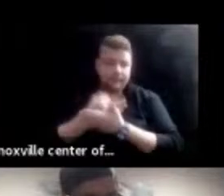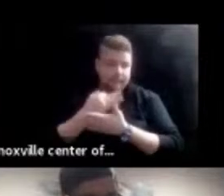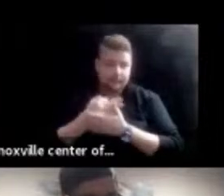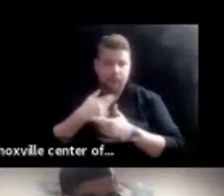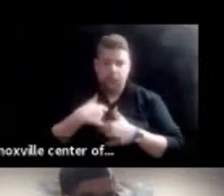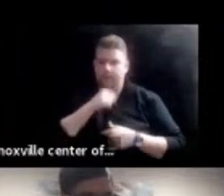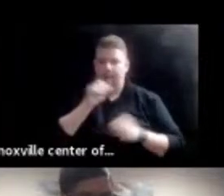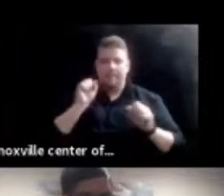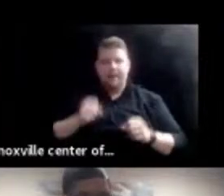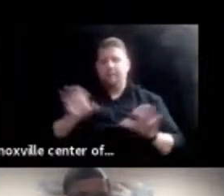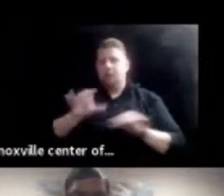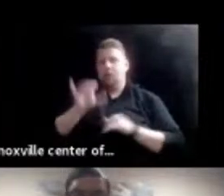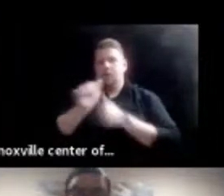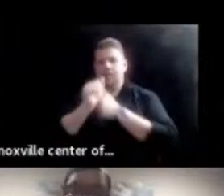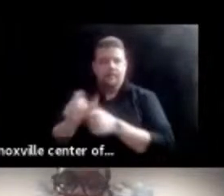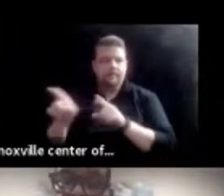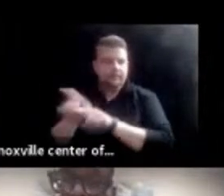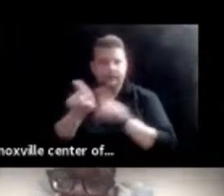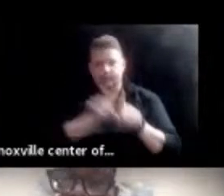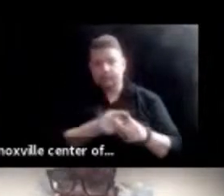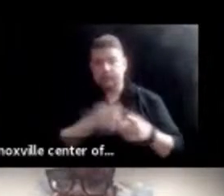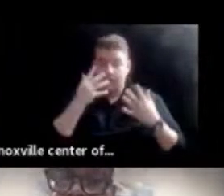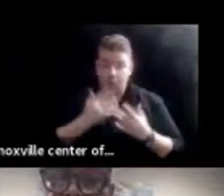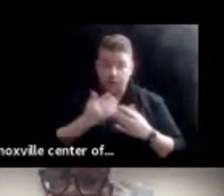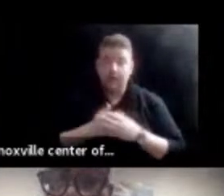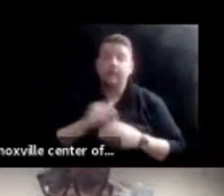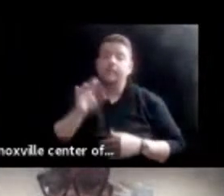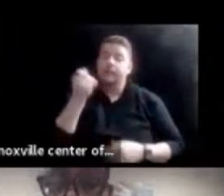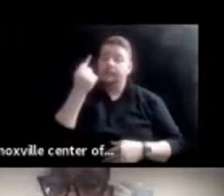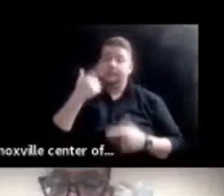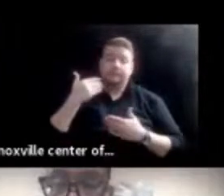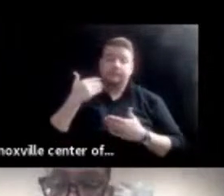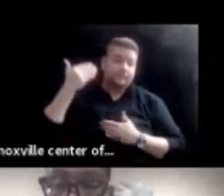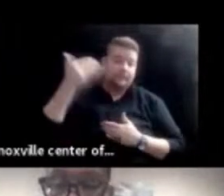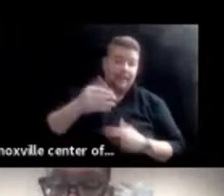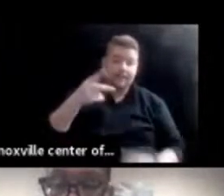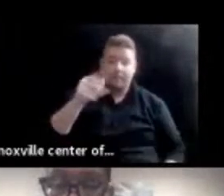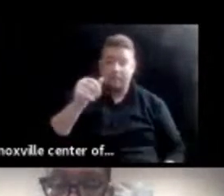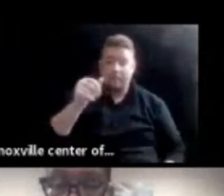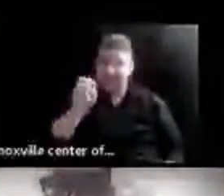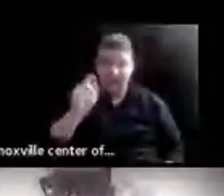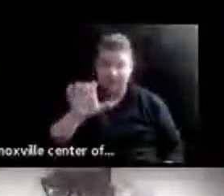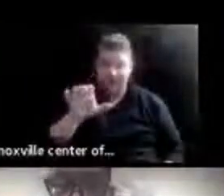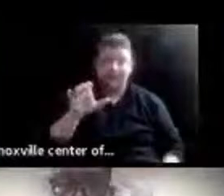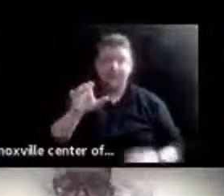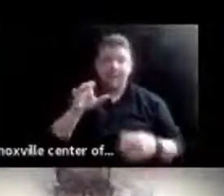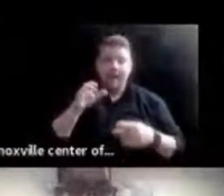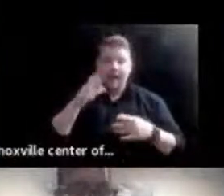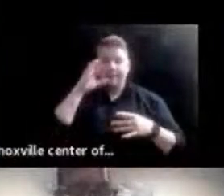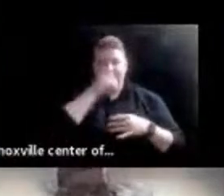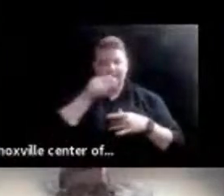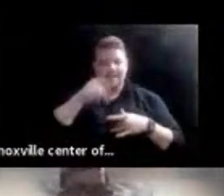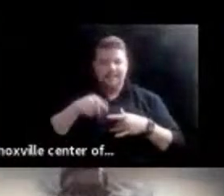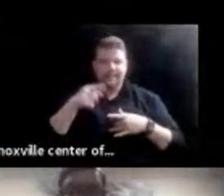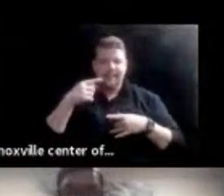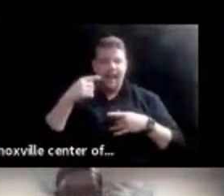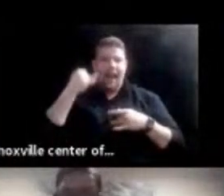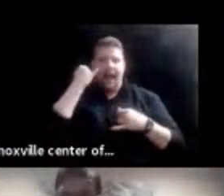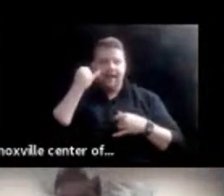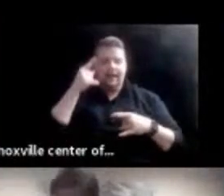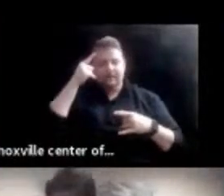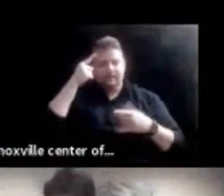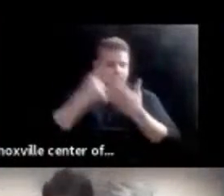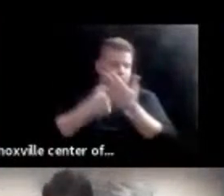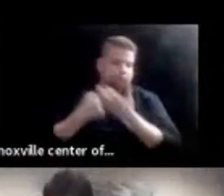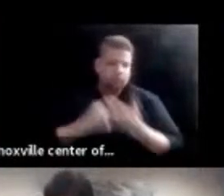been able to do those things. So unfortunately, next pandemic, because I'm guessing with this census will be